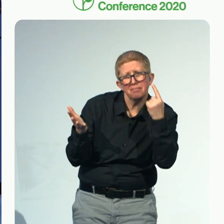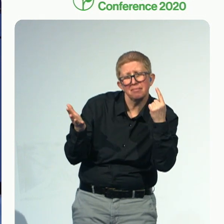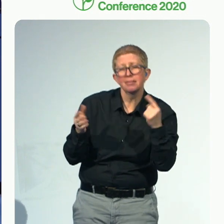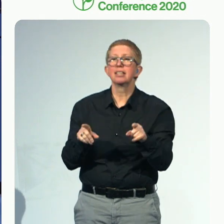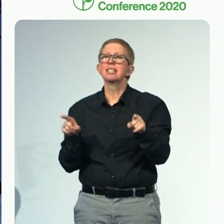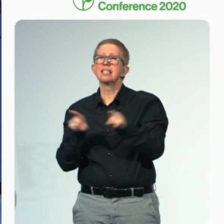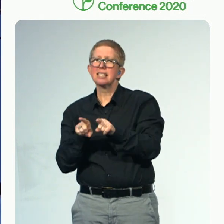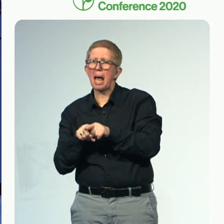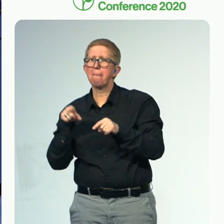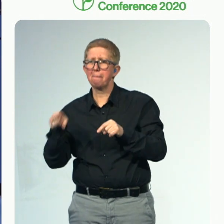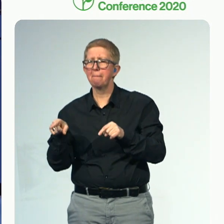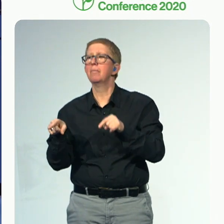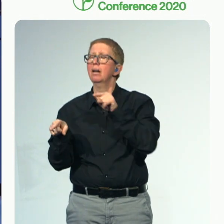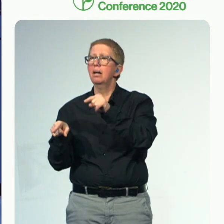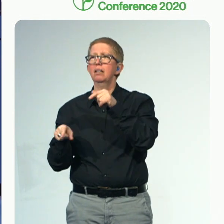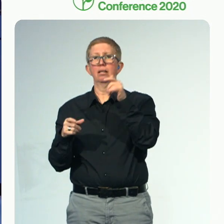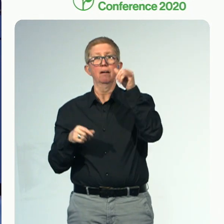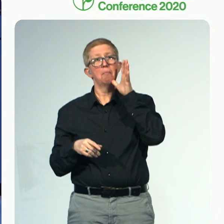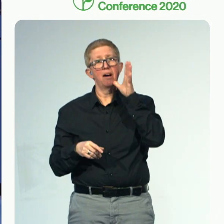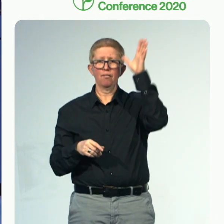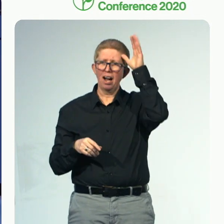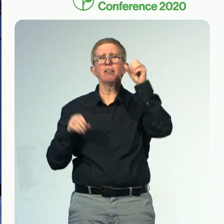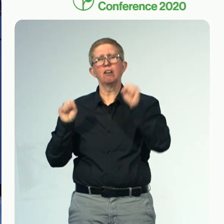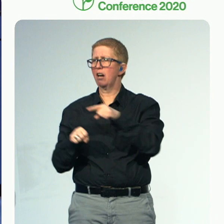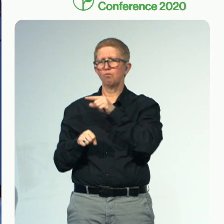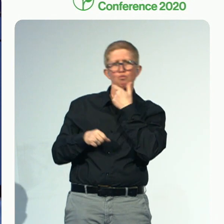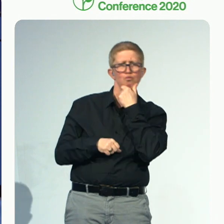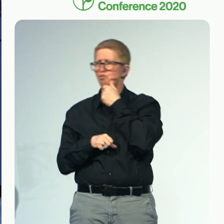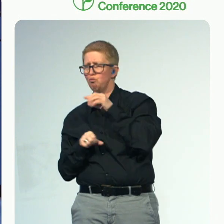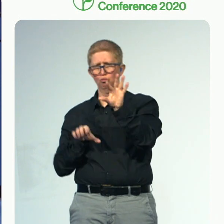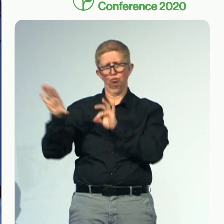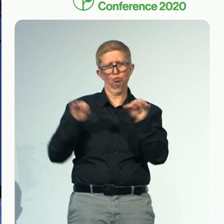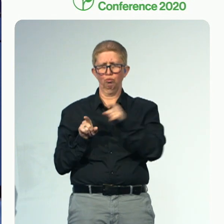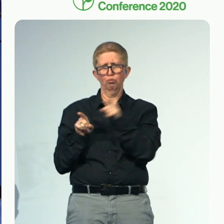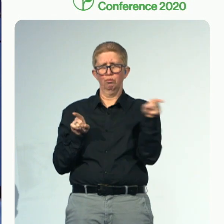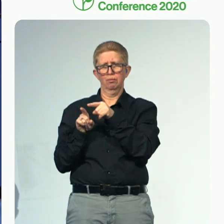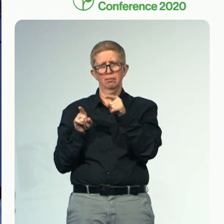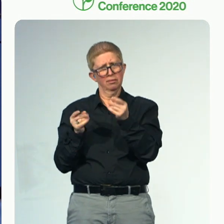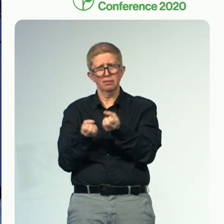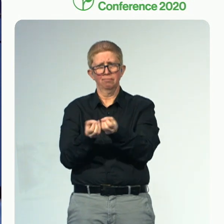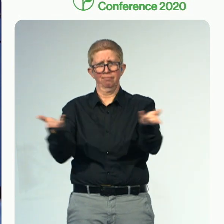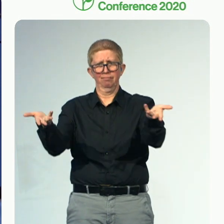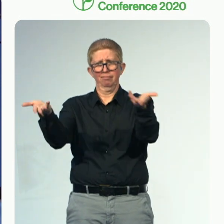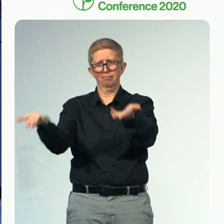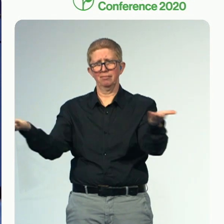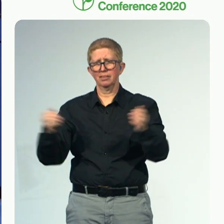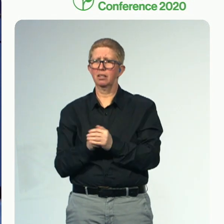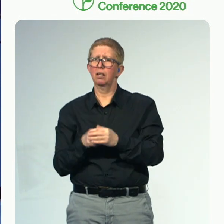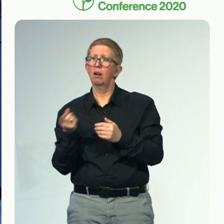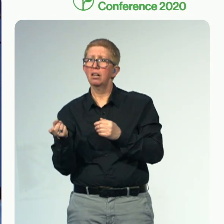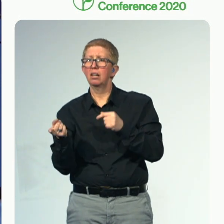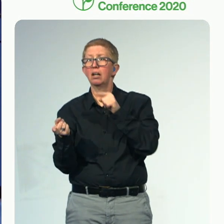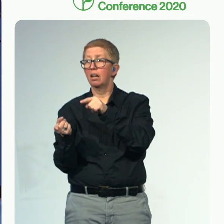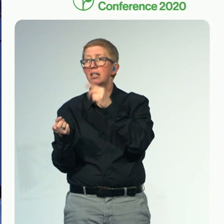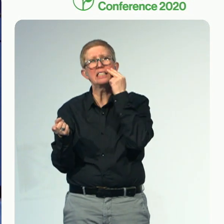this discussion in total, and then you have real choice between different schools, but not about segregation or not segregation, or special or